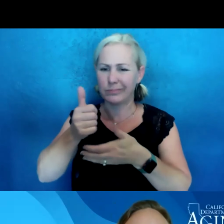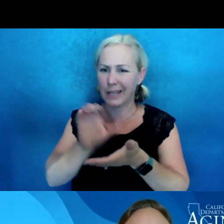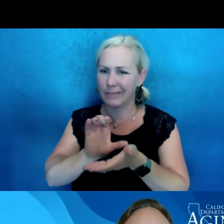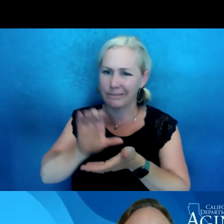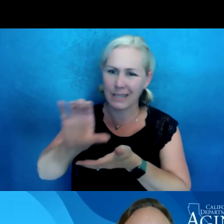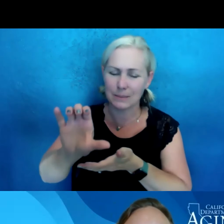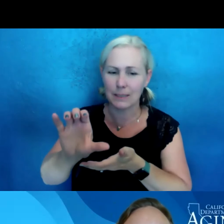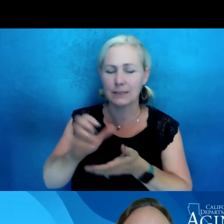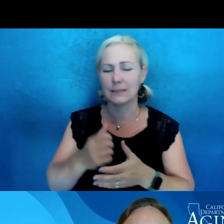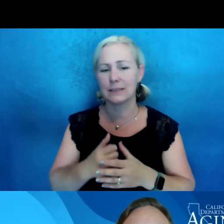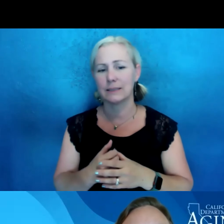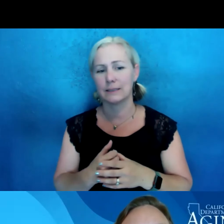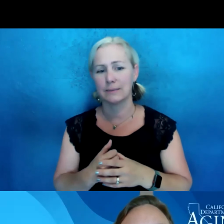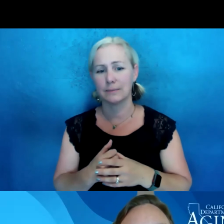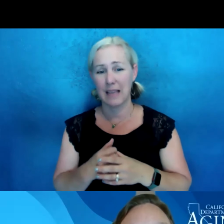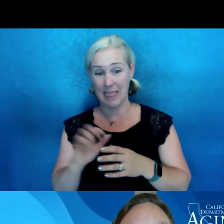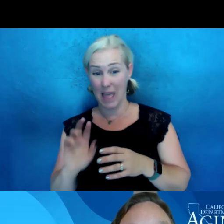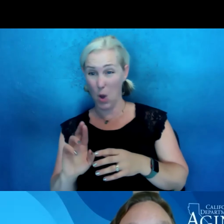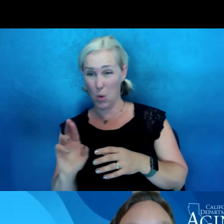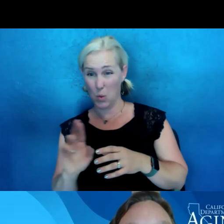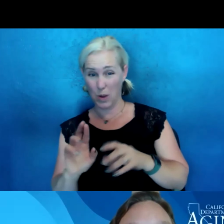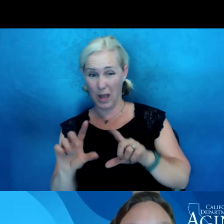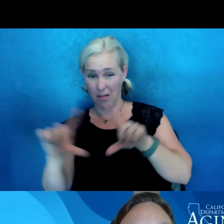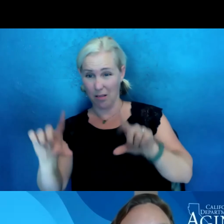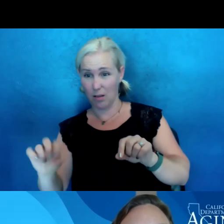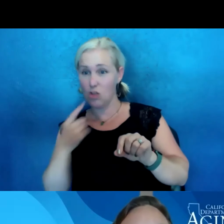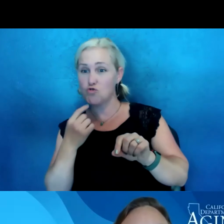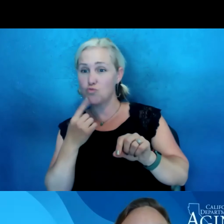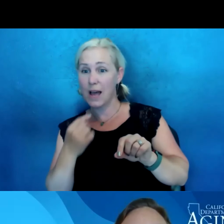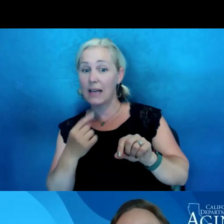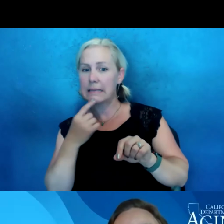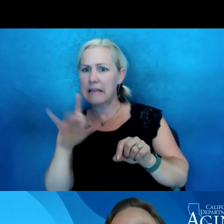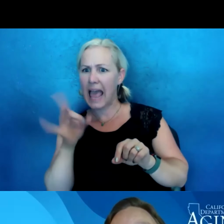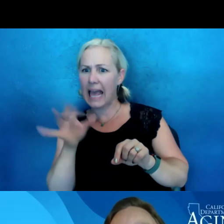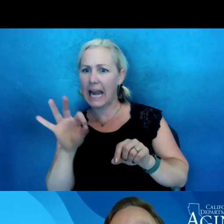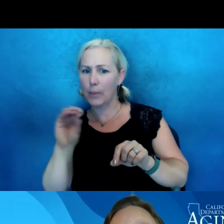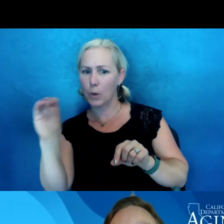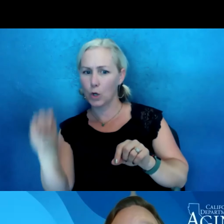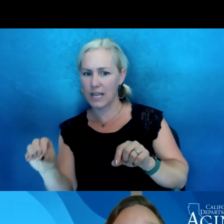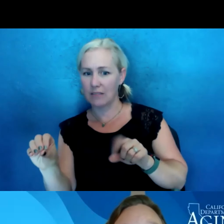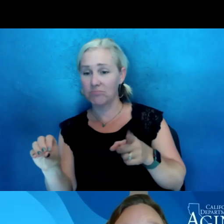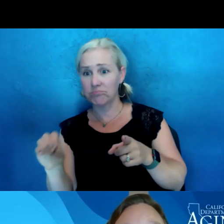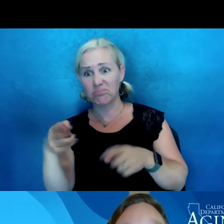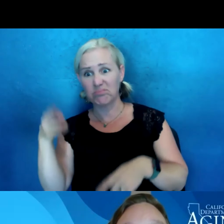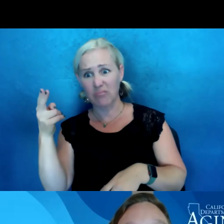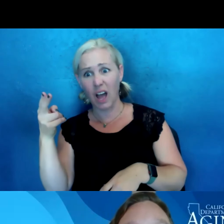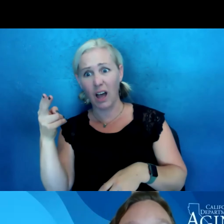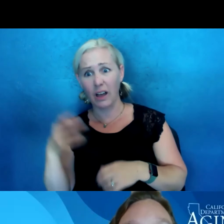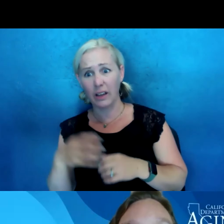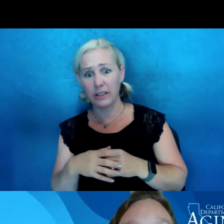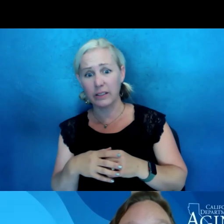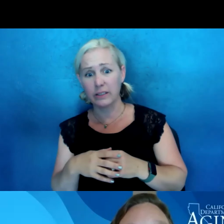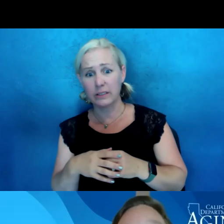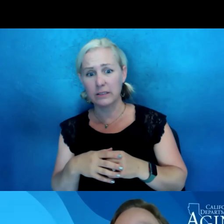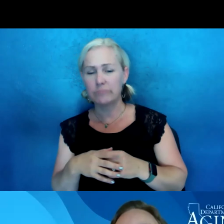make in that bottom square in the right with the red circle that says 89%. 89% is pretty high in polling, to